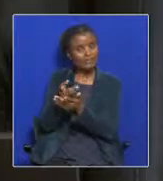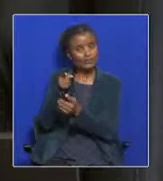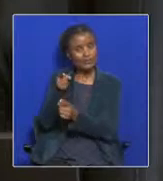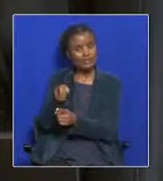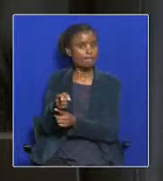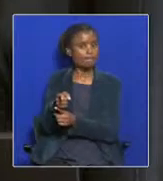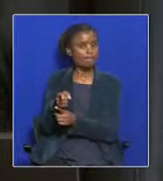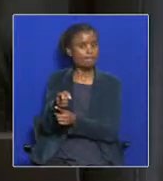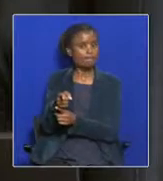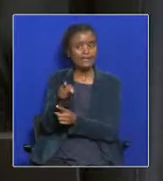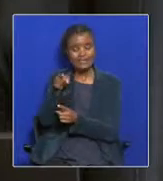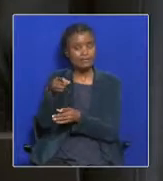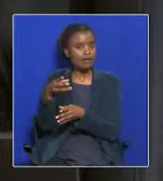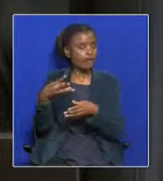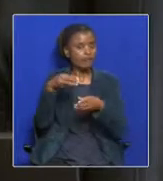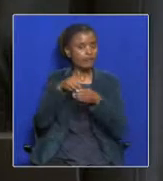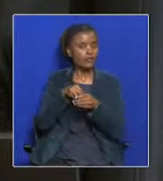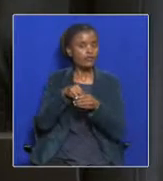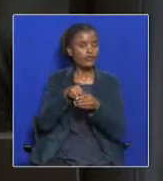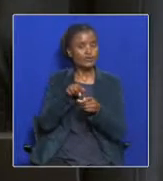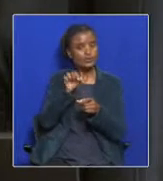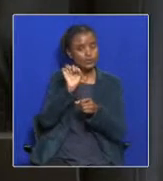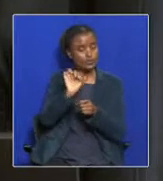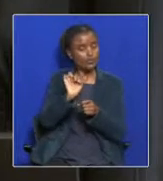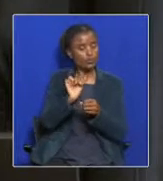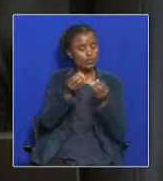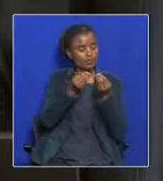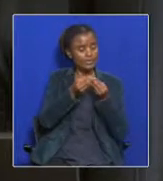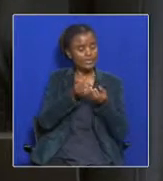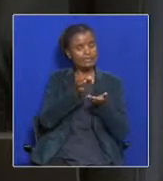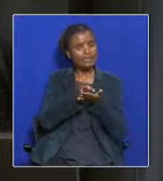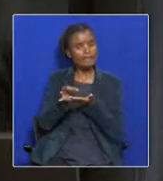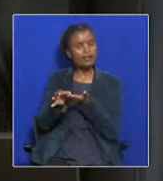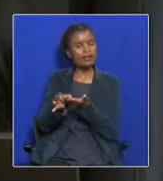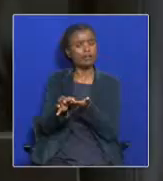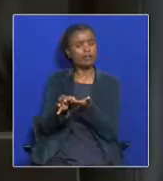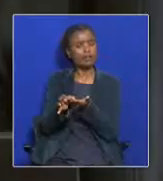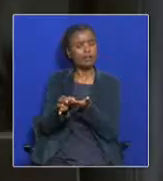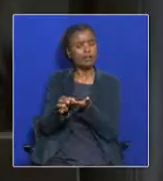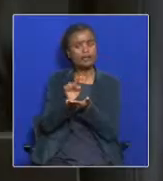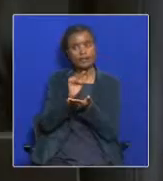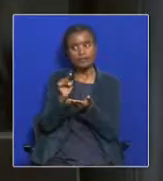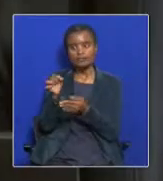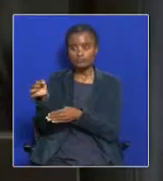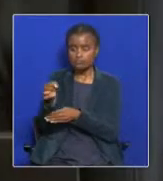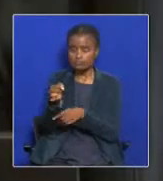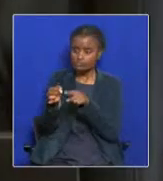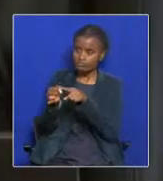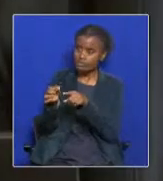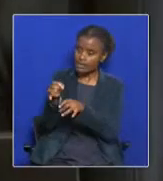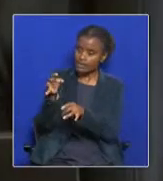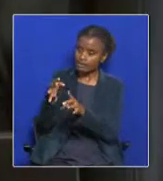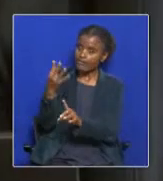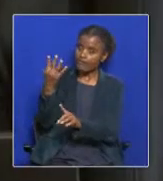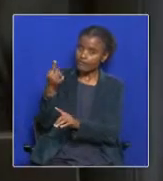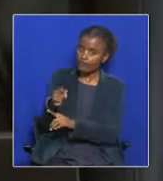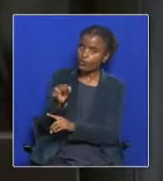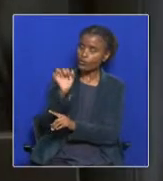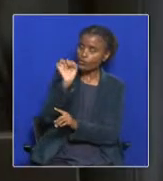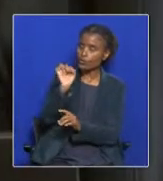with your sample? Because he's not the allocated analyst. No one has told you he's the allocated analyst.